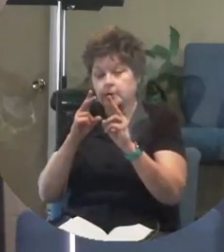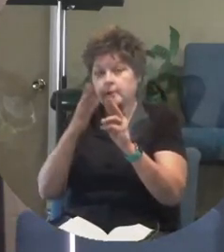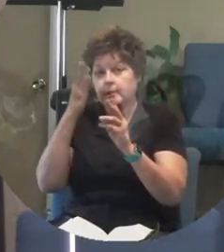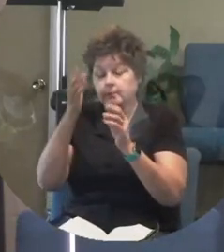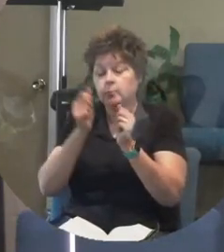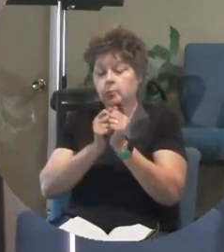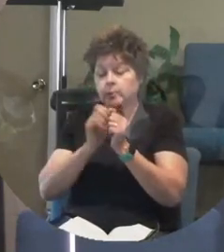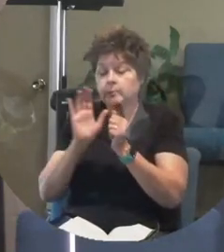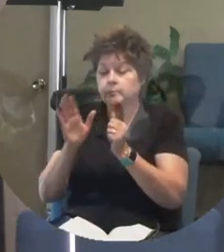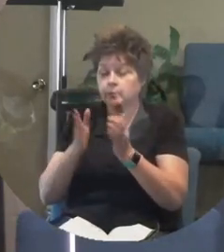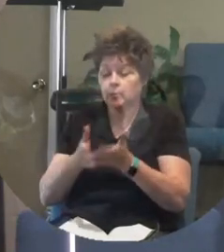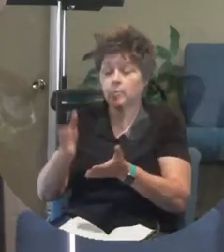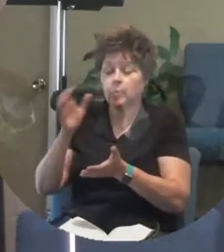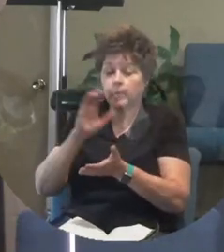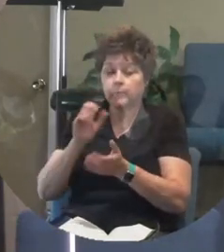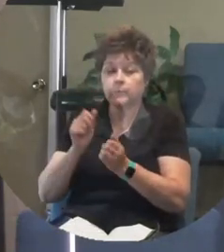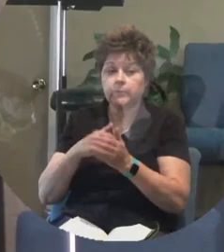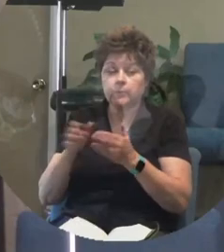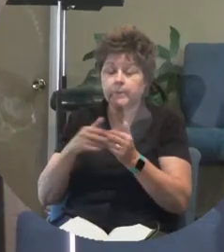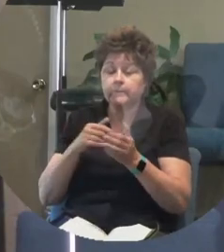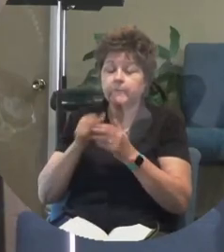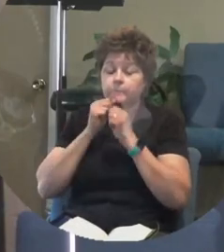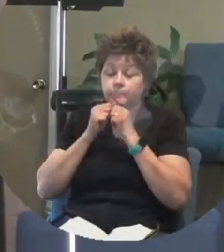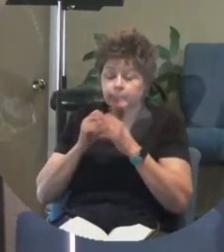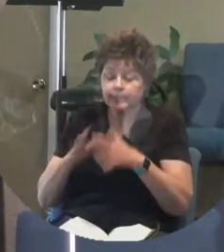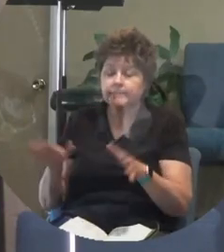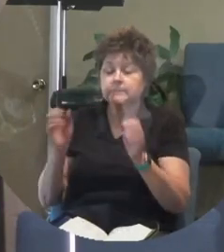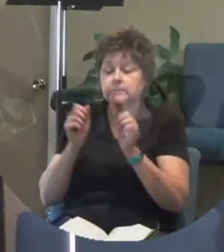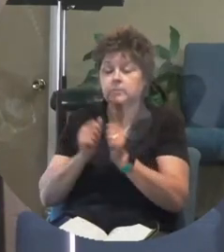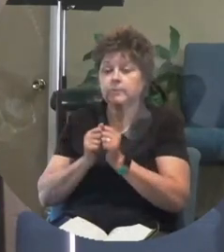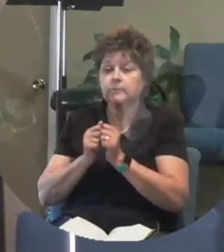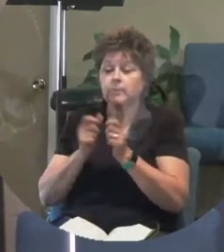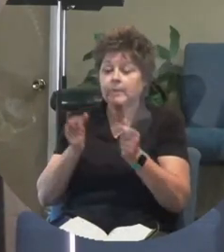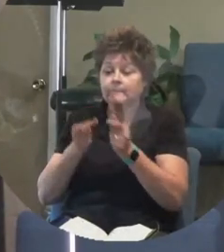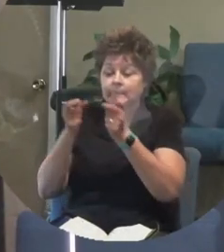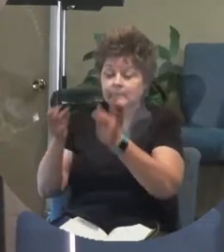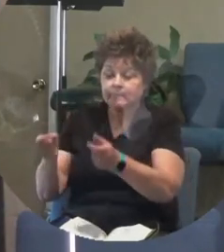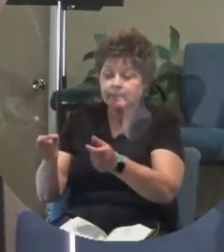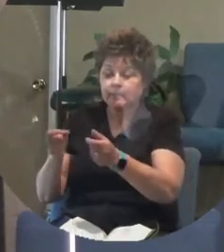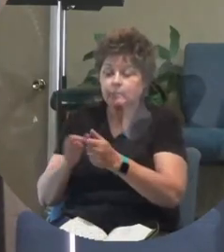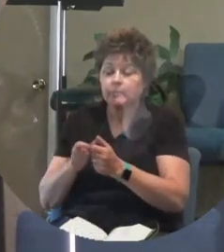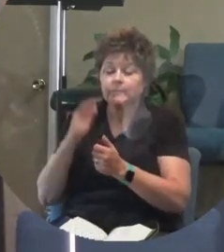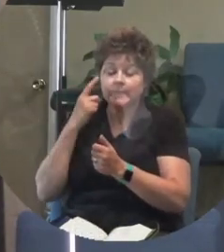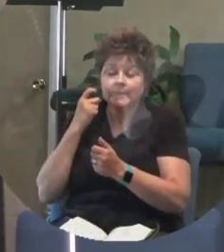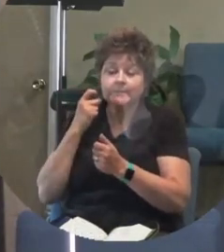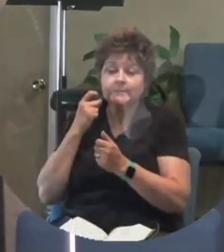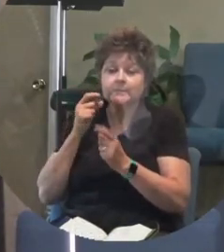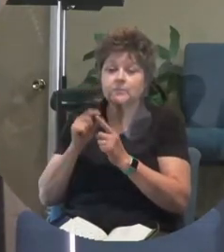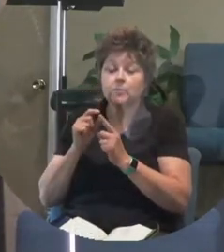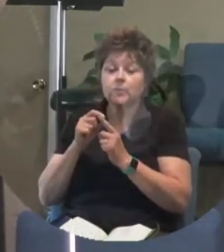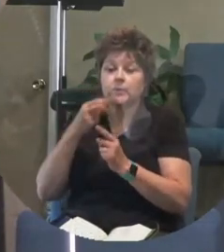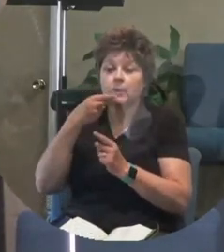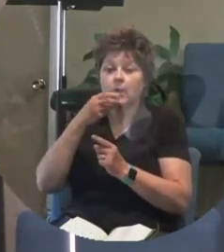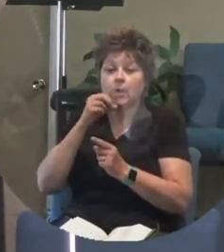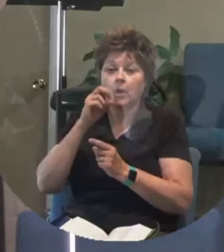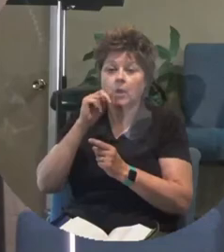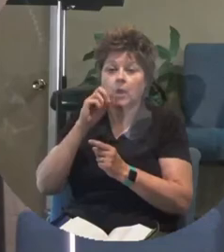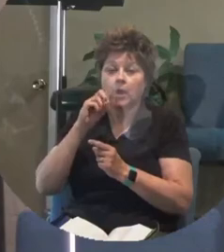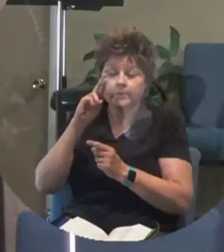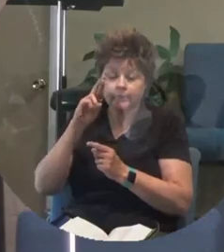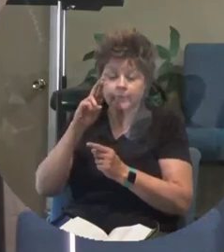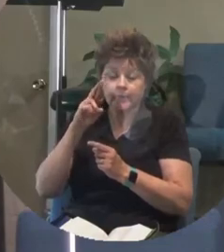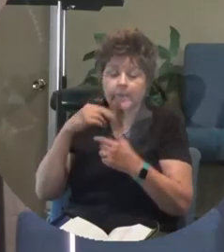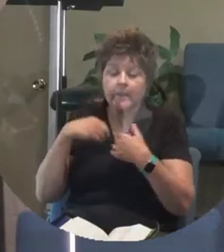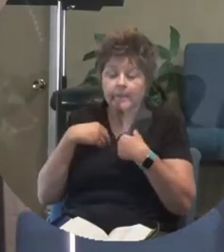wealth. Honor me with what I've blessed you with, what I've gifted you with. Because the word honor has this idea